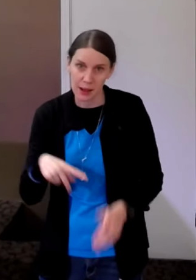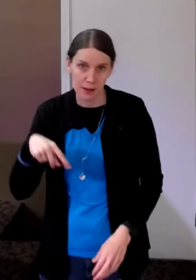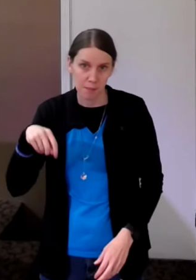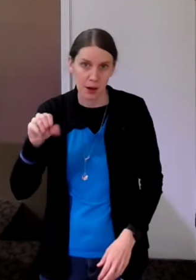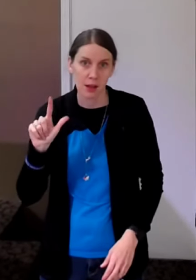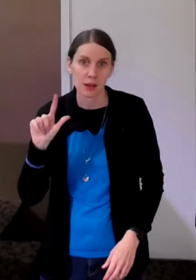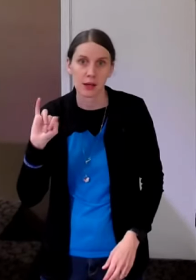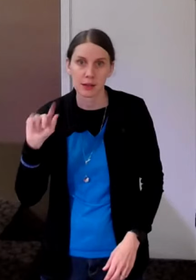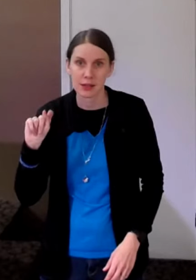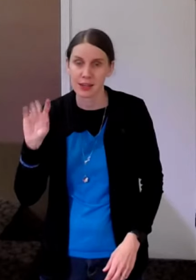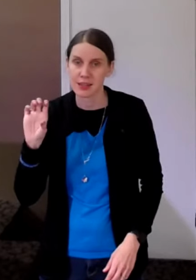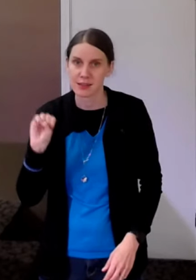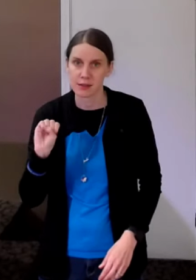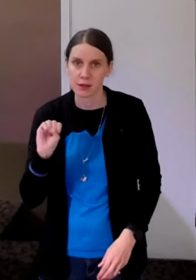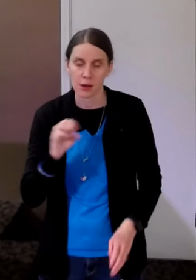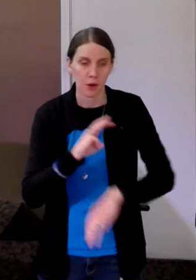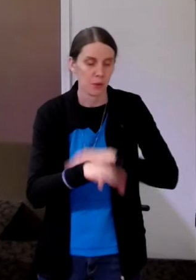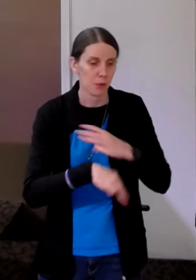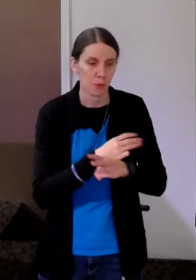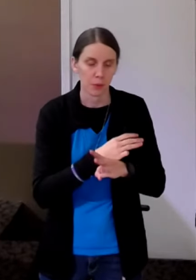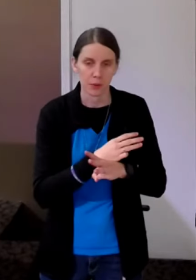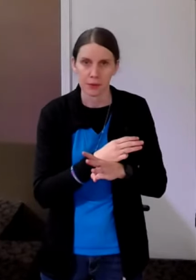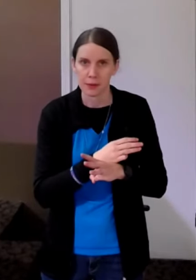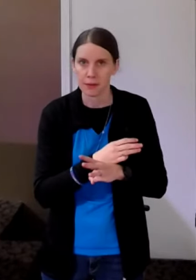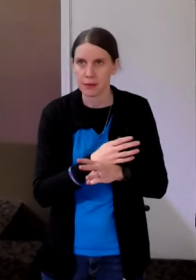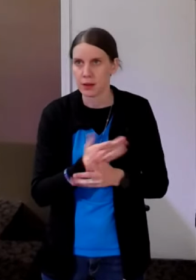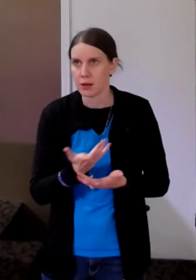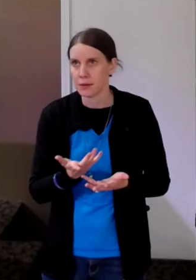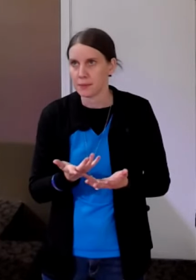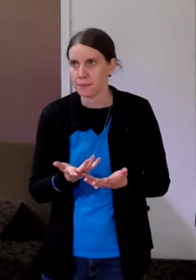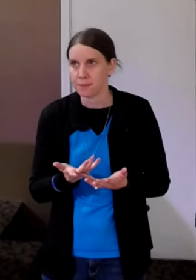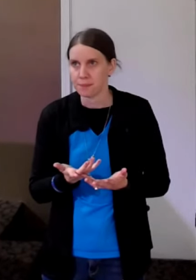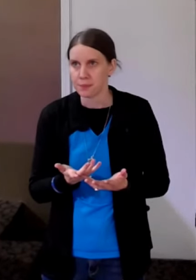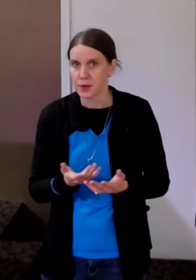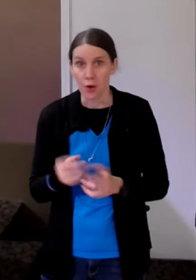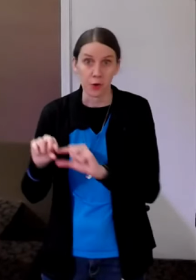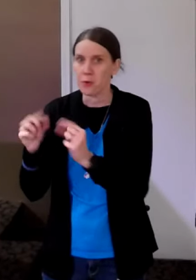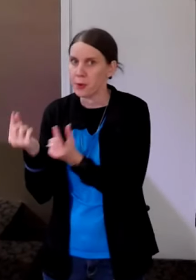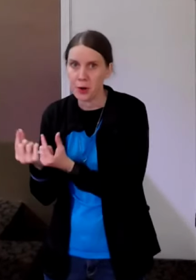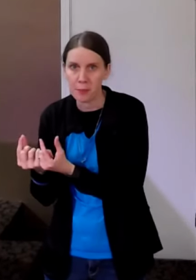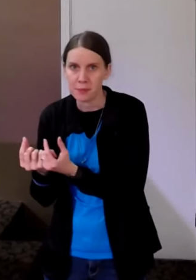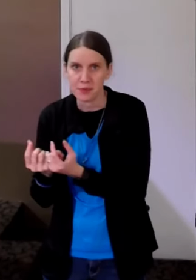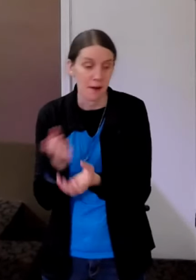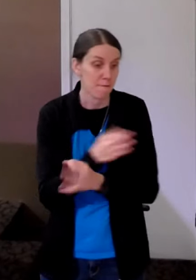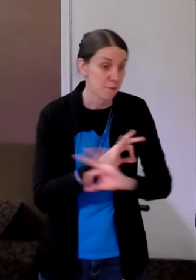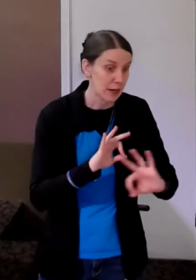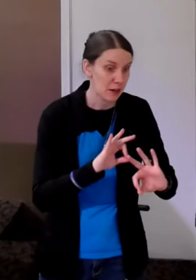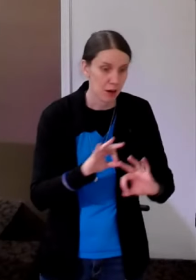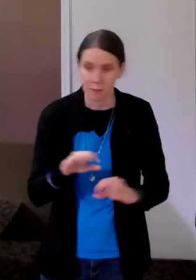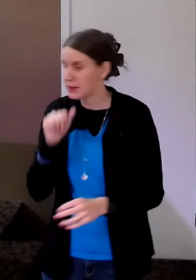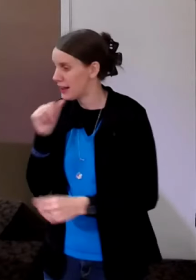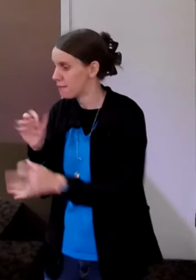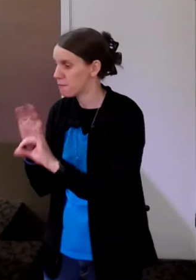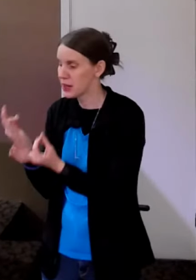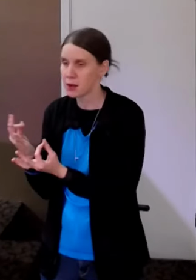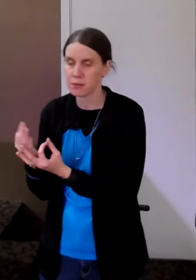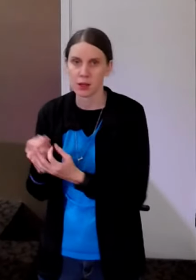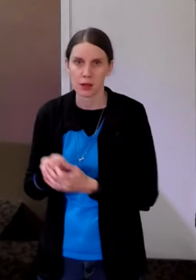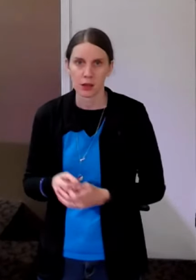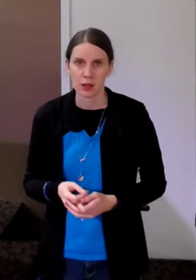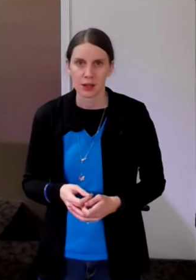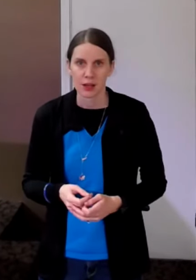politics, or focused on climate, or focused on some particular group or some freedom or lack of freedom, all these things. And